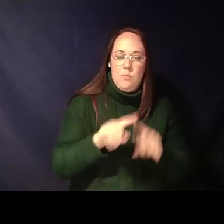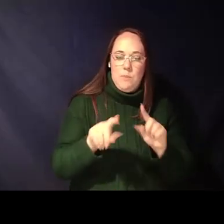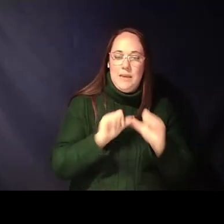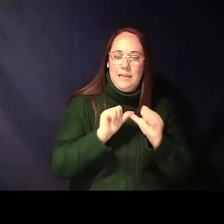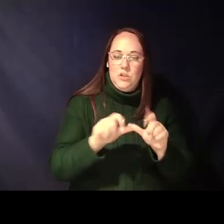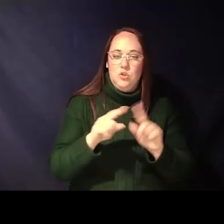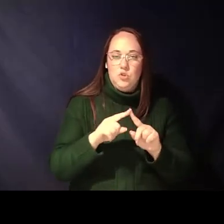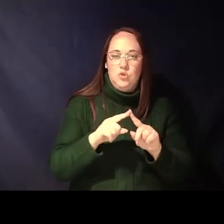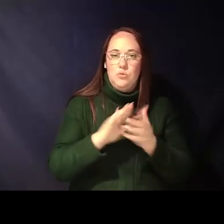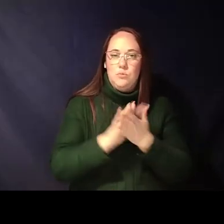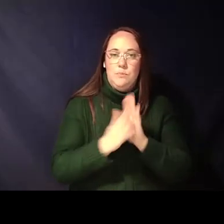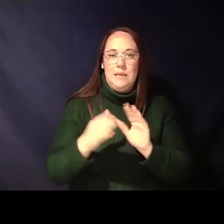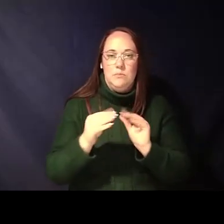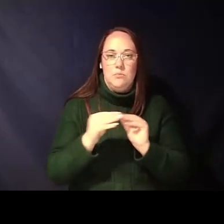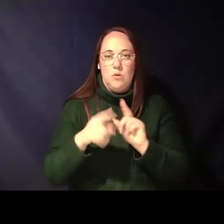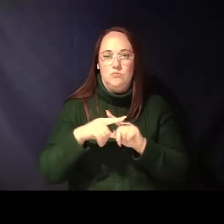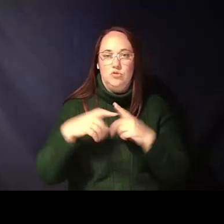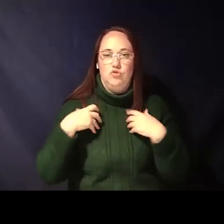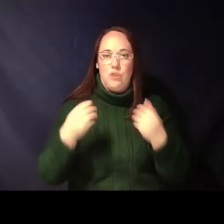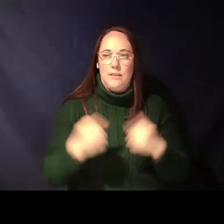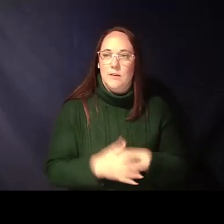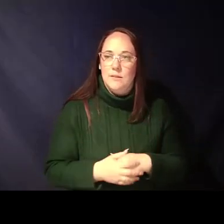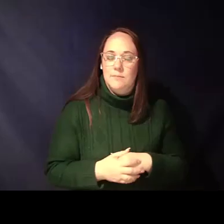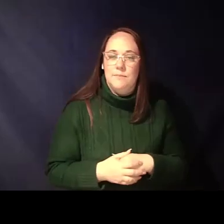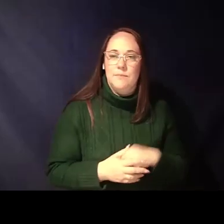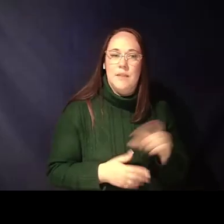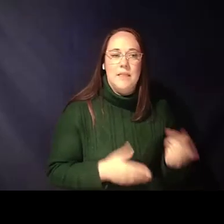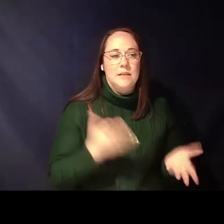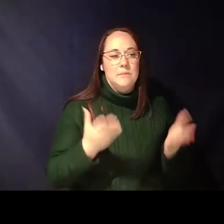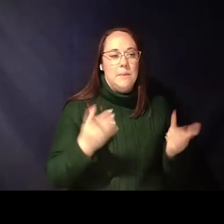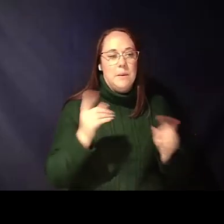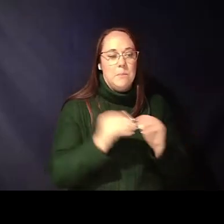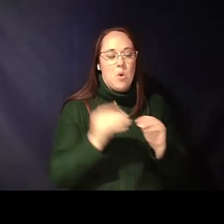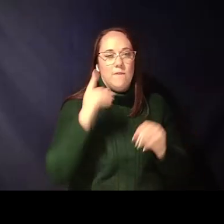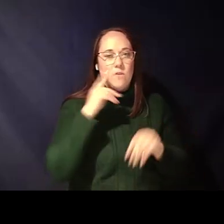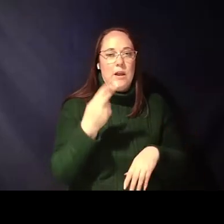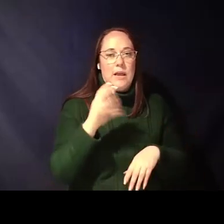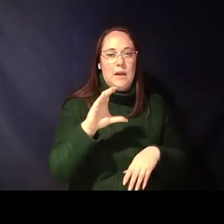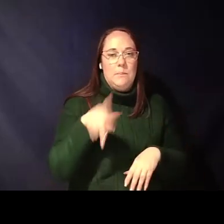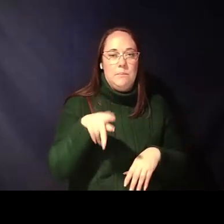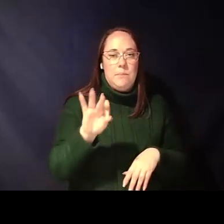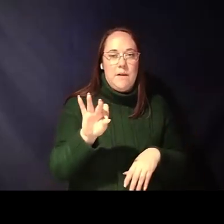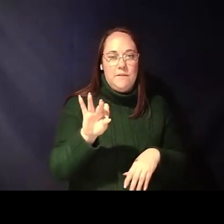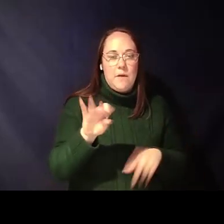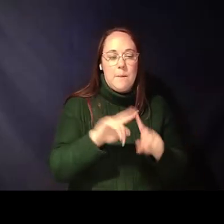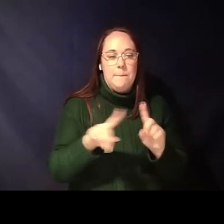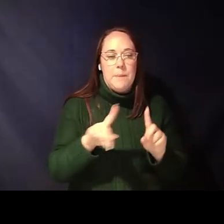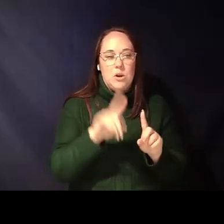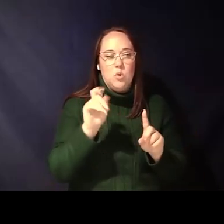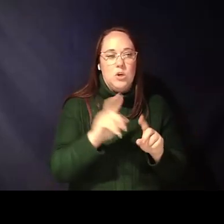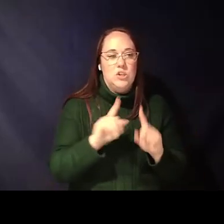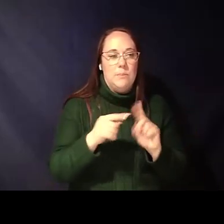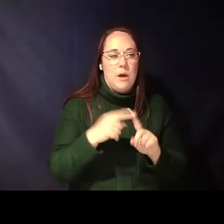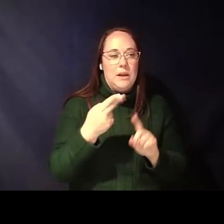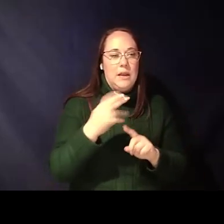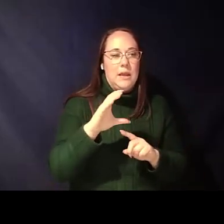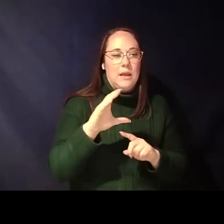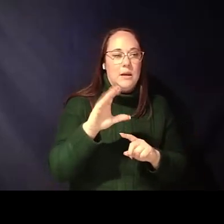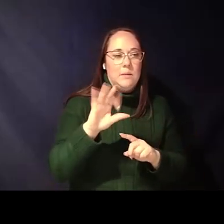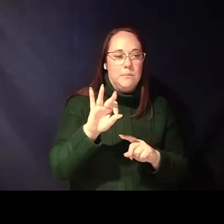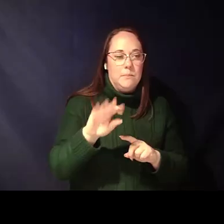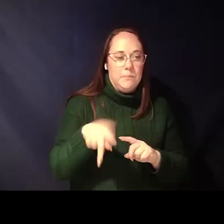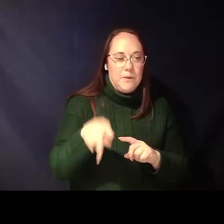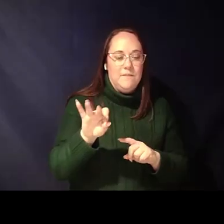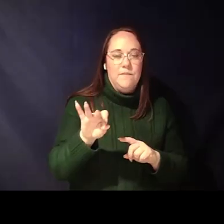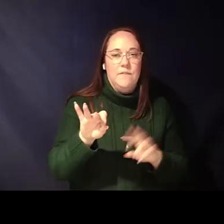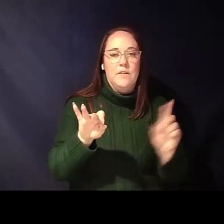to be strengthened. And this may be more for the HICPUF team, but a question about whether HICPUF and or Manat